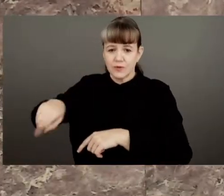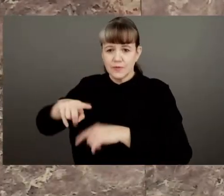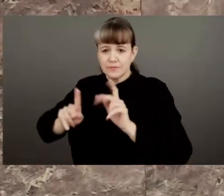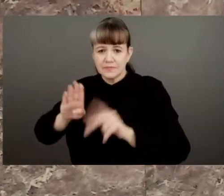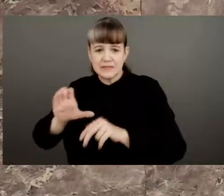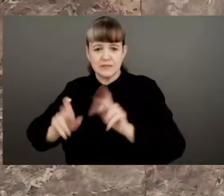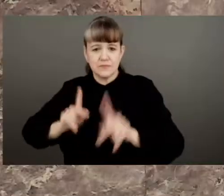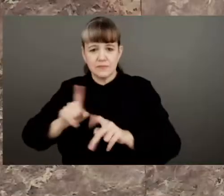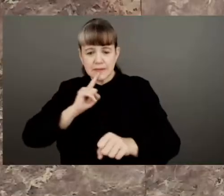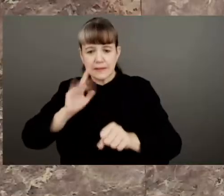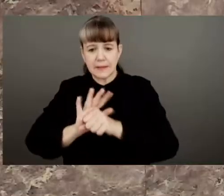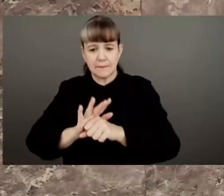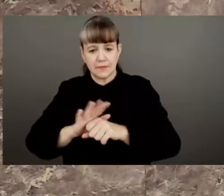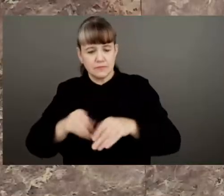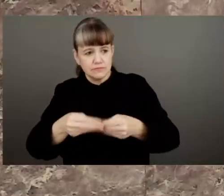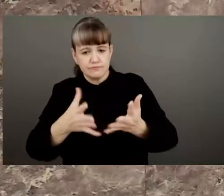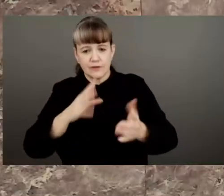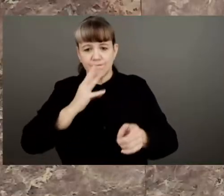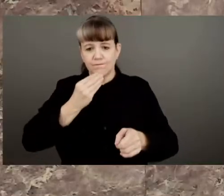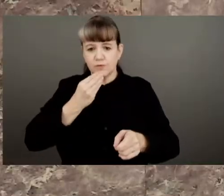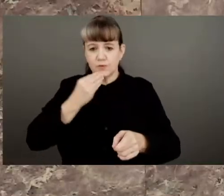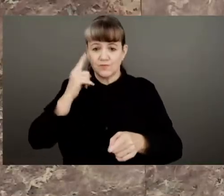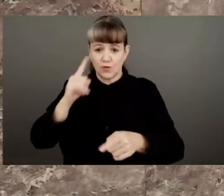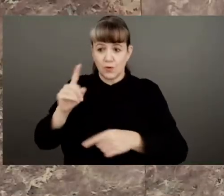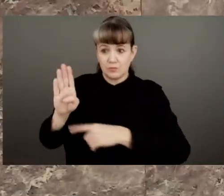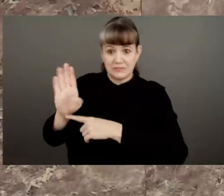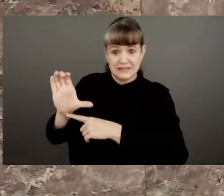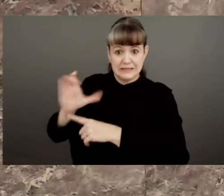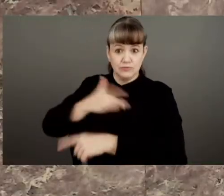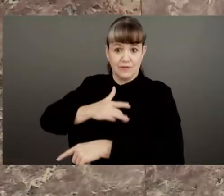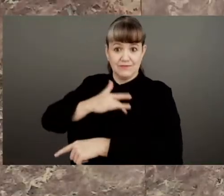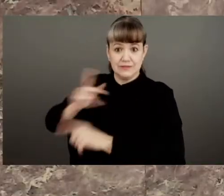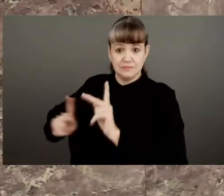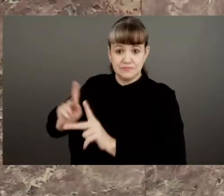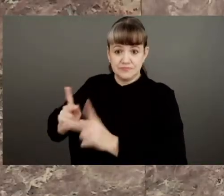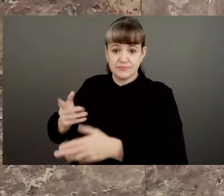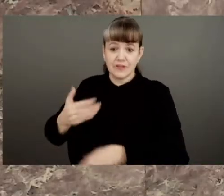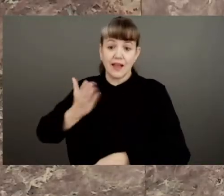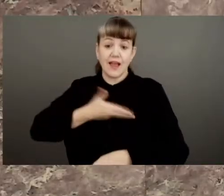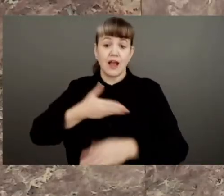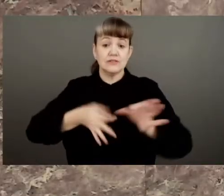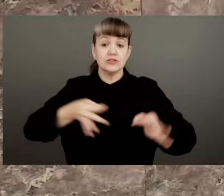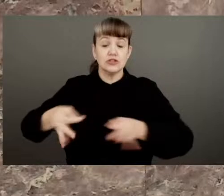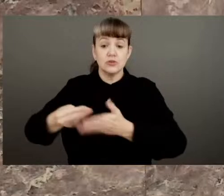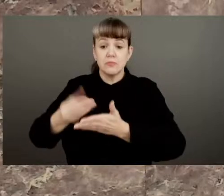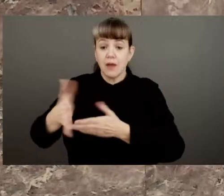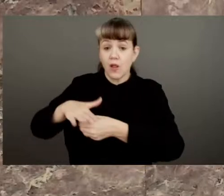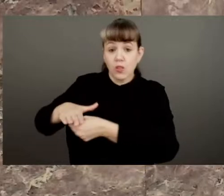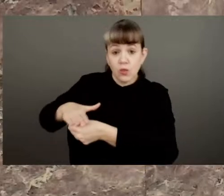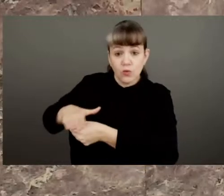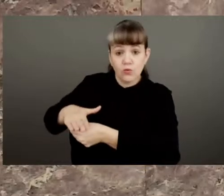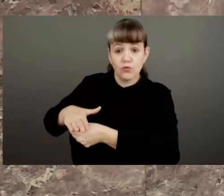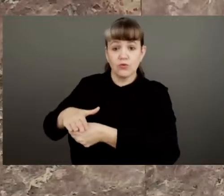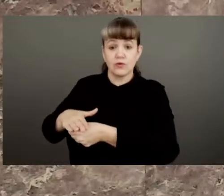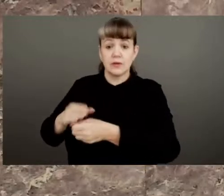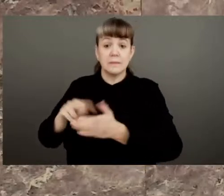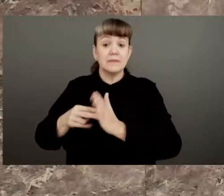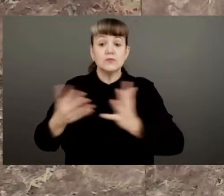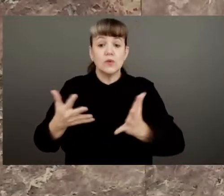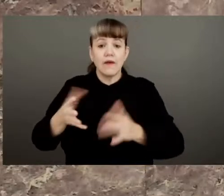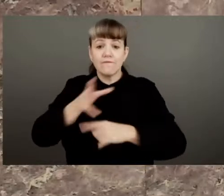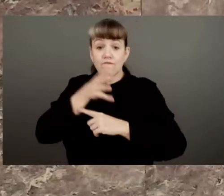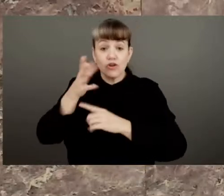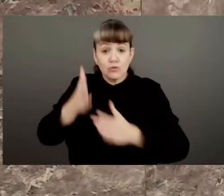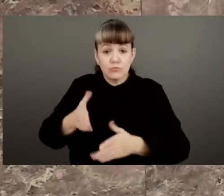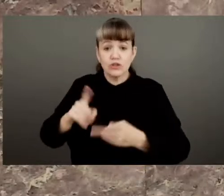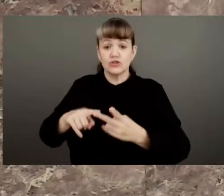the decision to buy local support farmers, ranchers, producers, and processors, as well as our communities. Their dedication